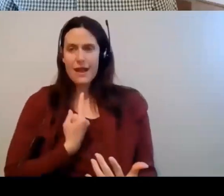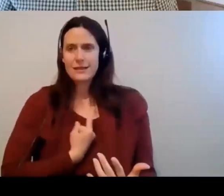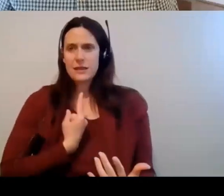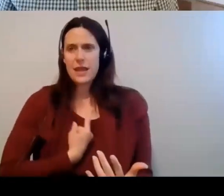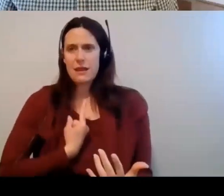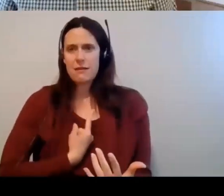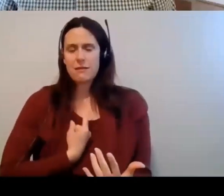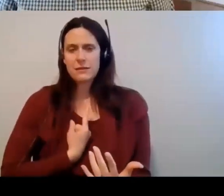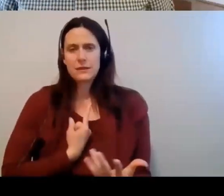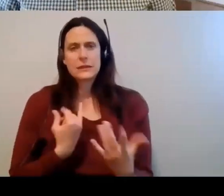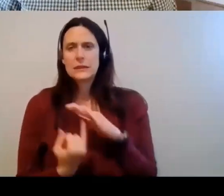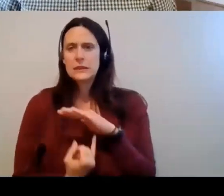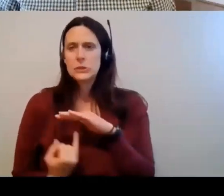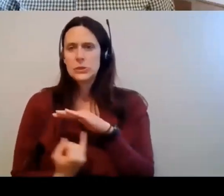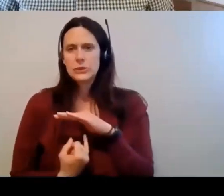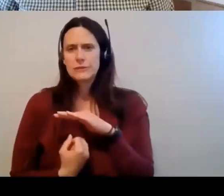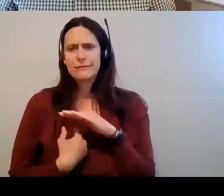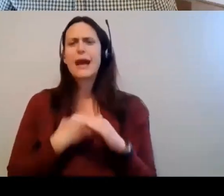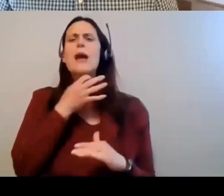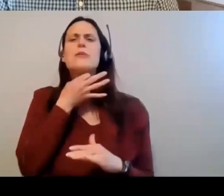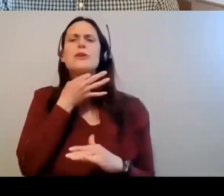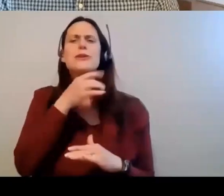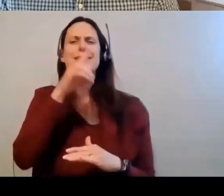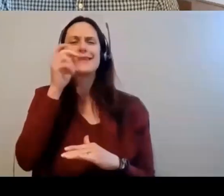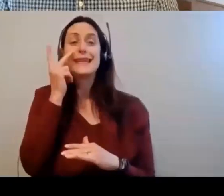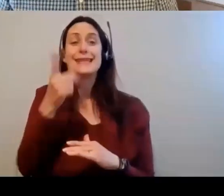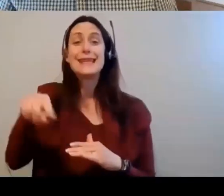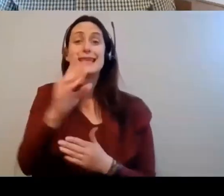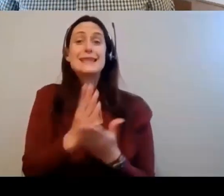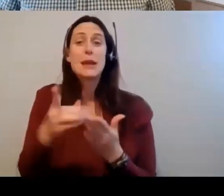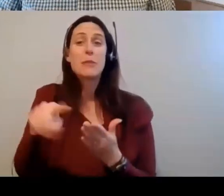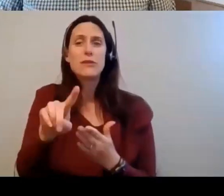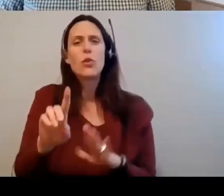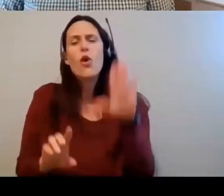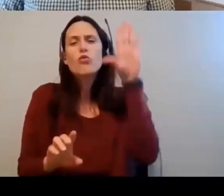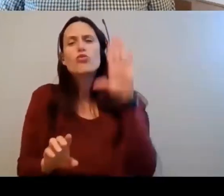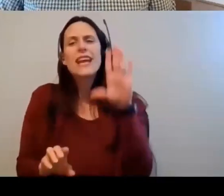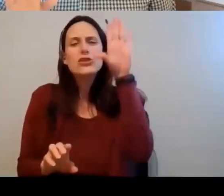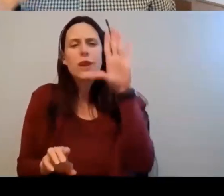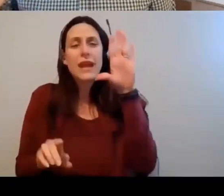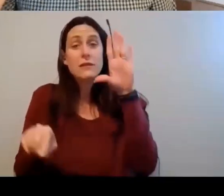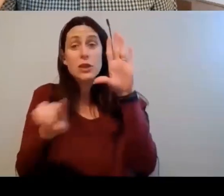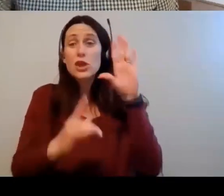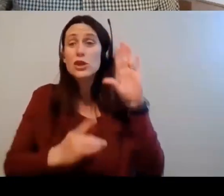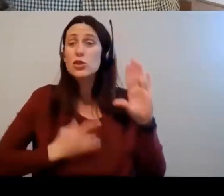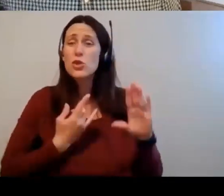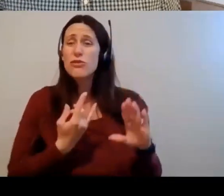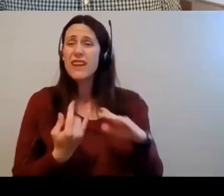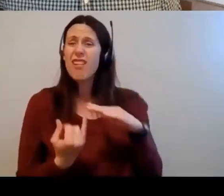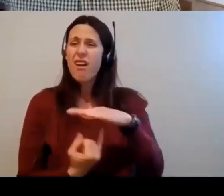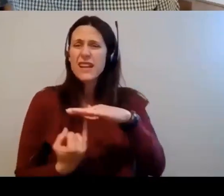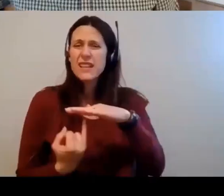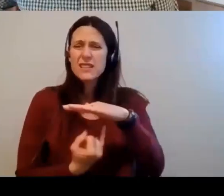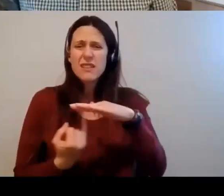I'd be curious. I can see some of you, but not all of you. So I'm curious by a raise of hands, has anyone felt isolated, like you haven't seen your colleagues